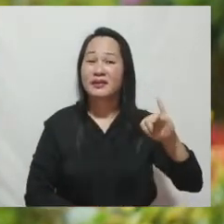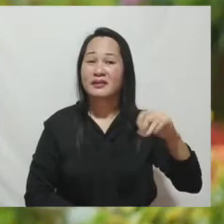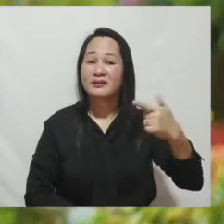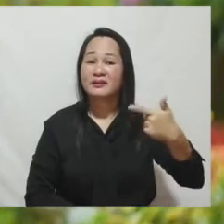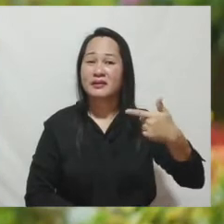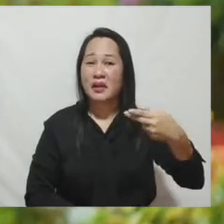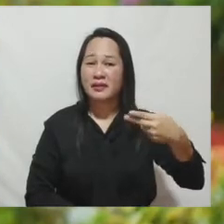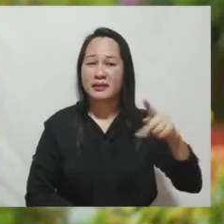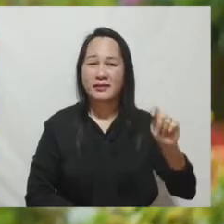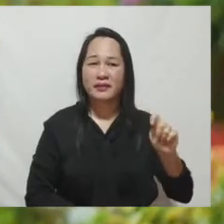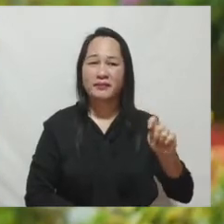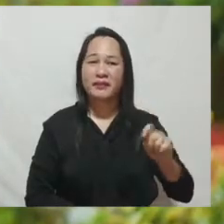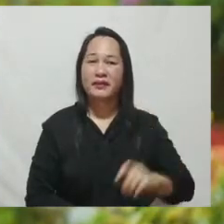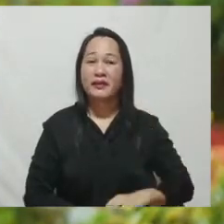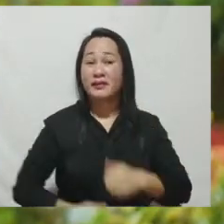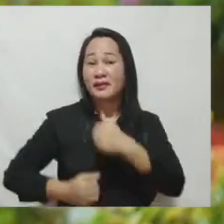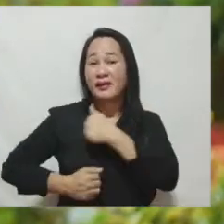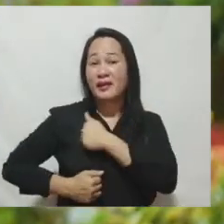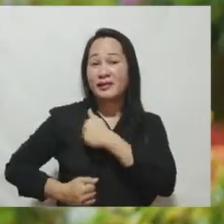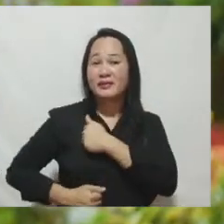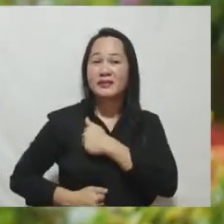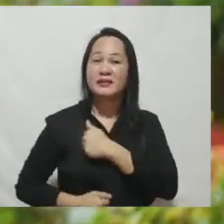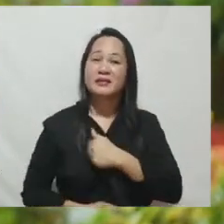N-I-G-H-T. And night.